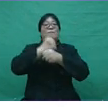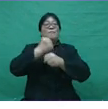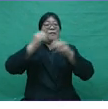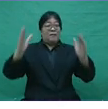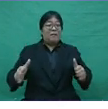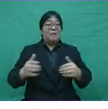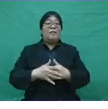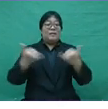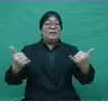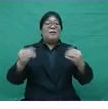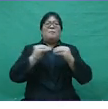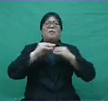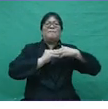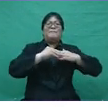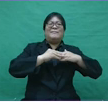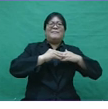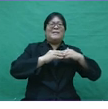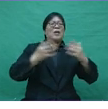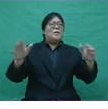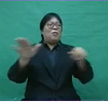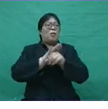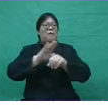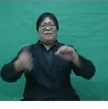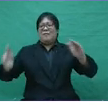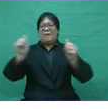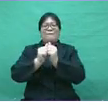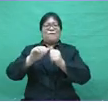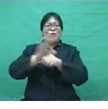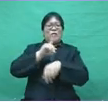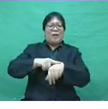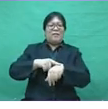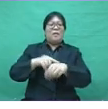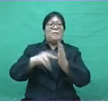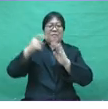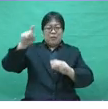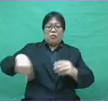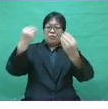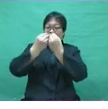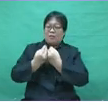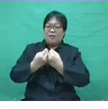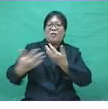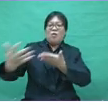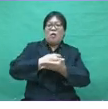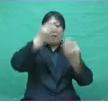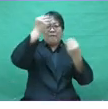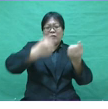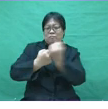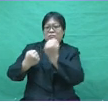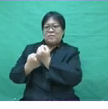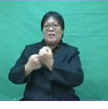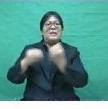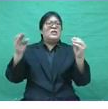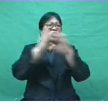more volatile compared to full-time employees, which makes the calculation and collection of contributions more